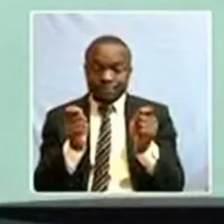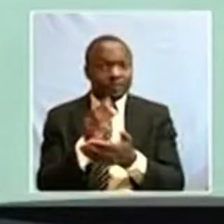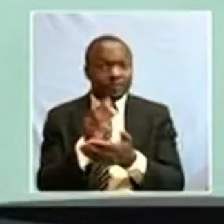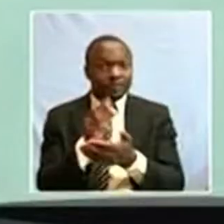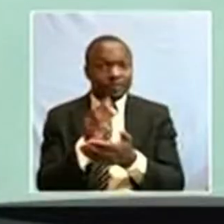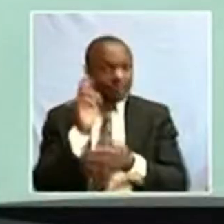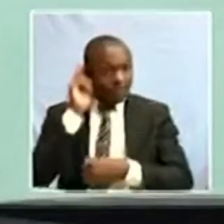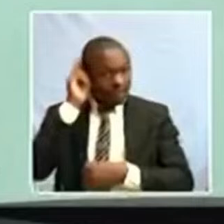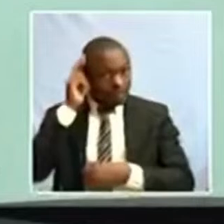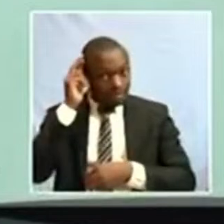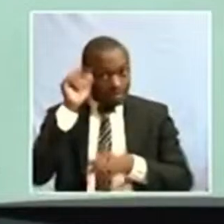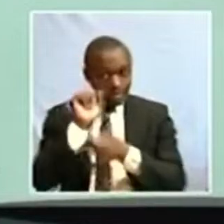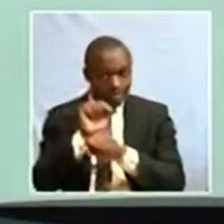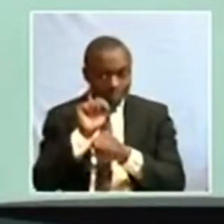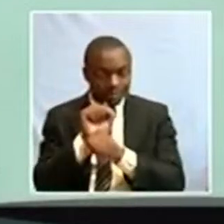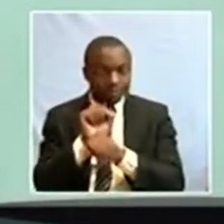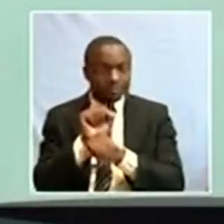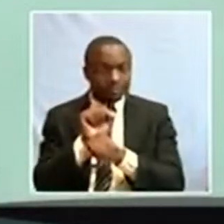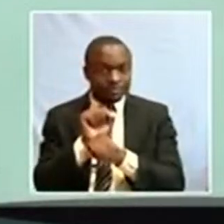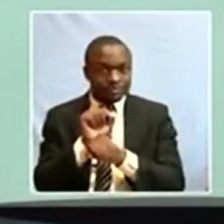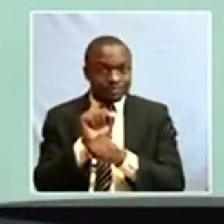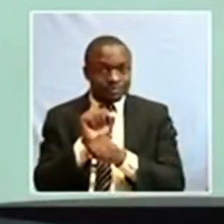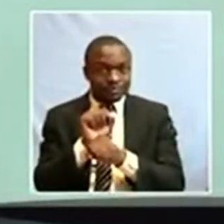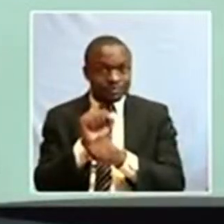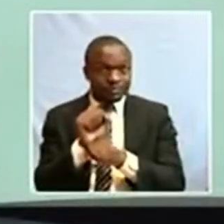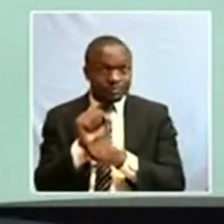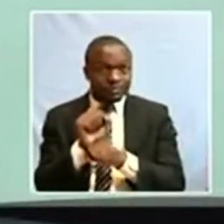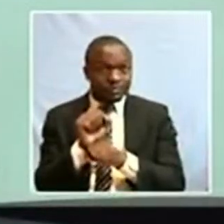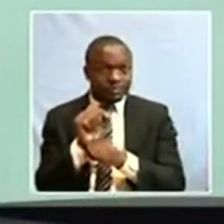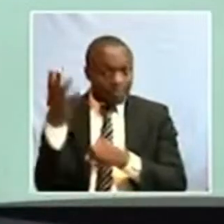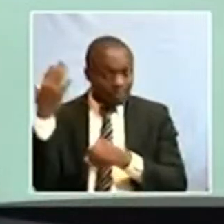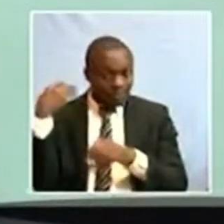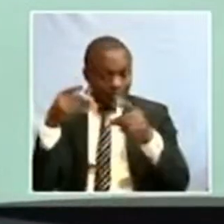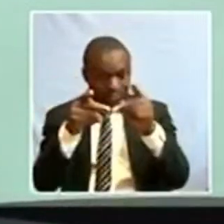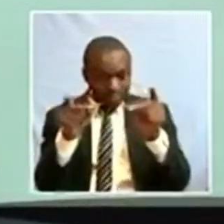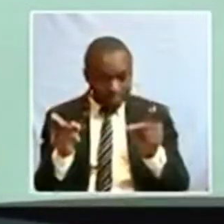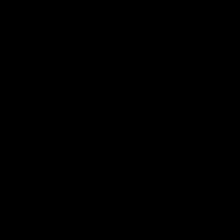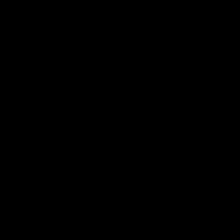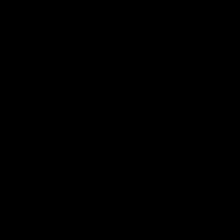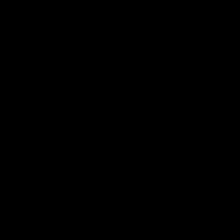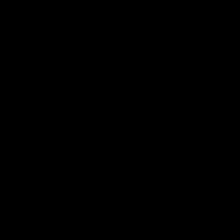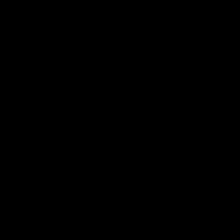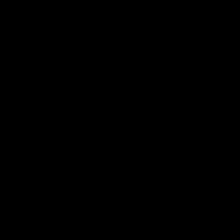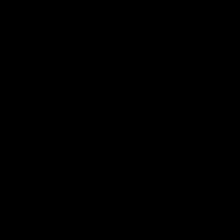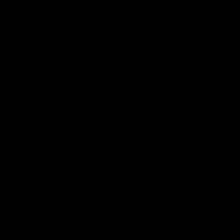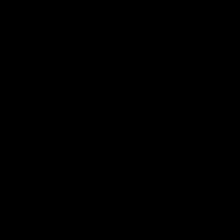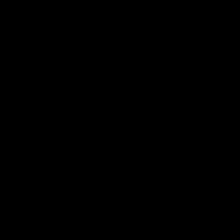The reason of working on the previous station, I think the report